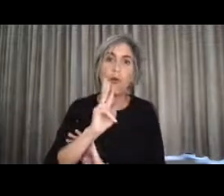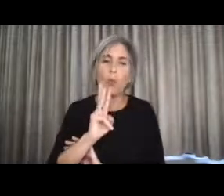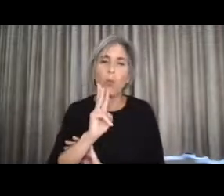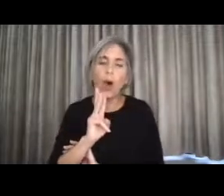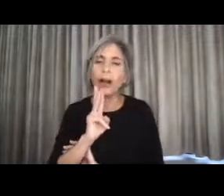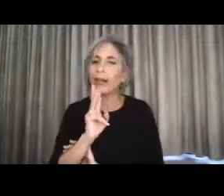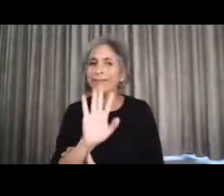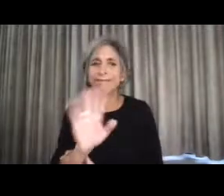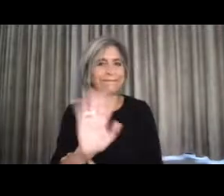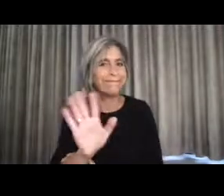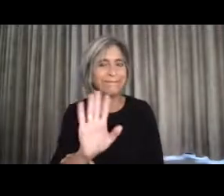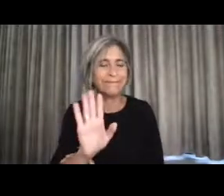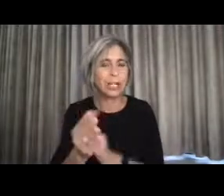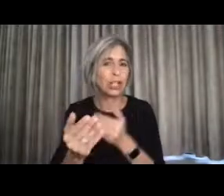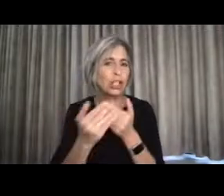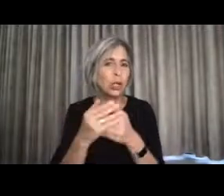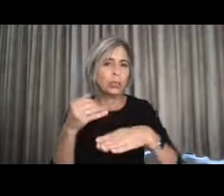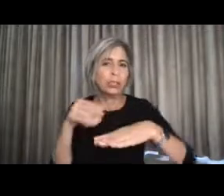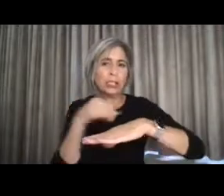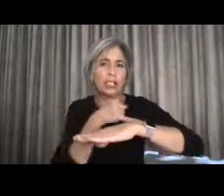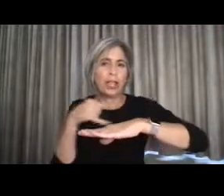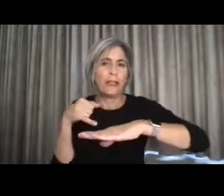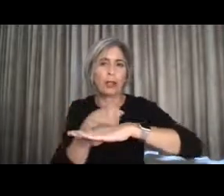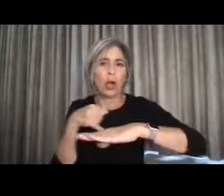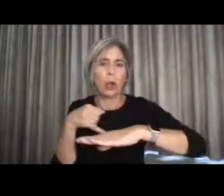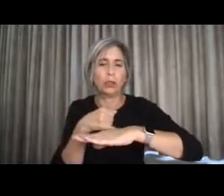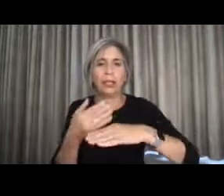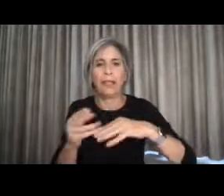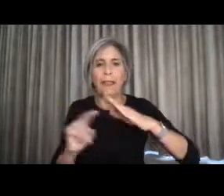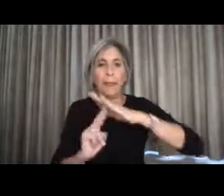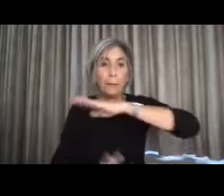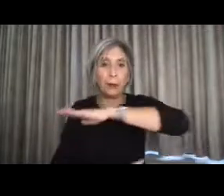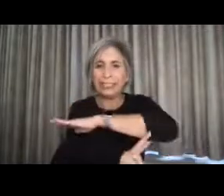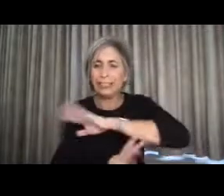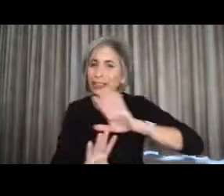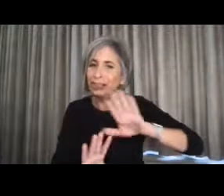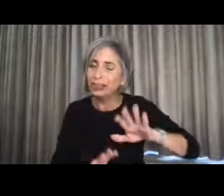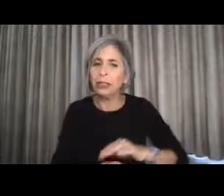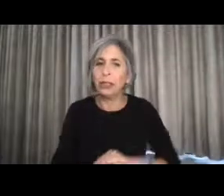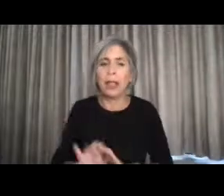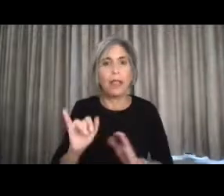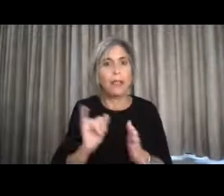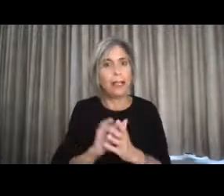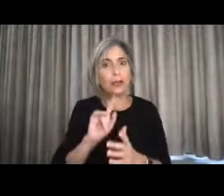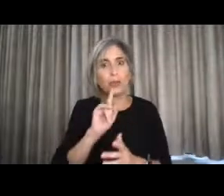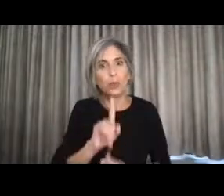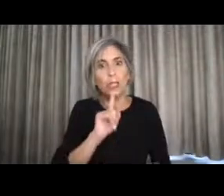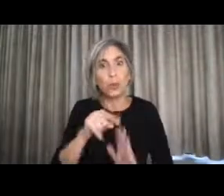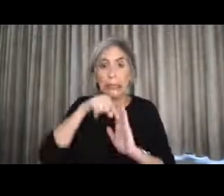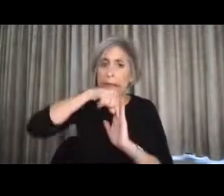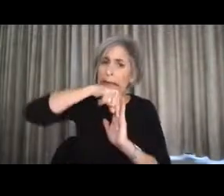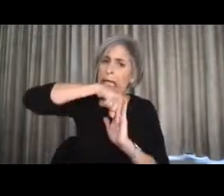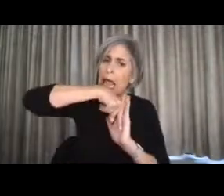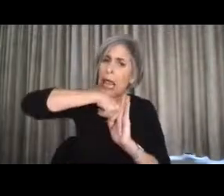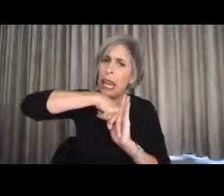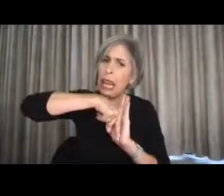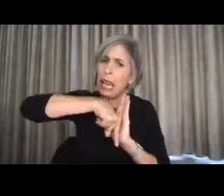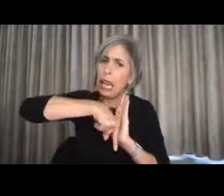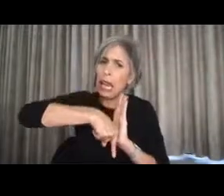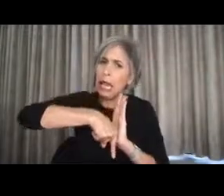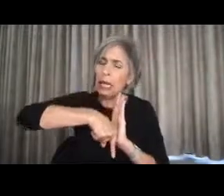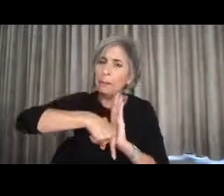our intercoastal area and the bridge, that gets very, very deep. And in fact,